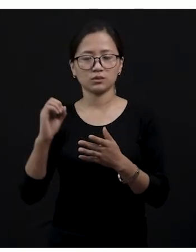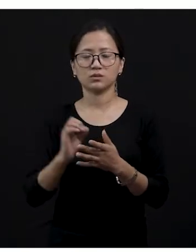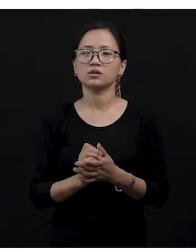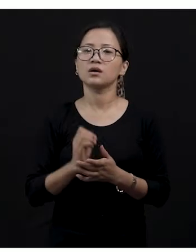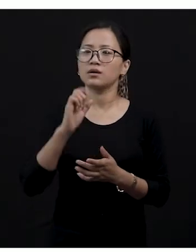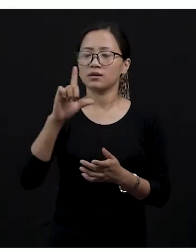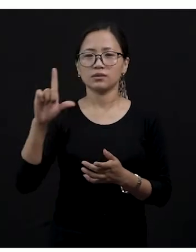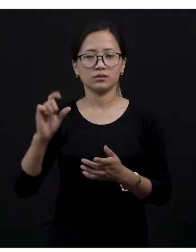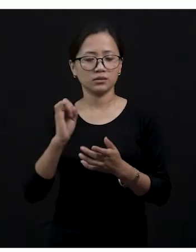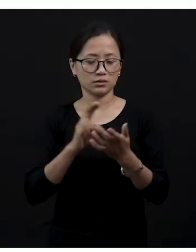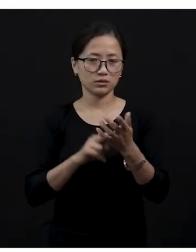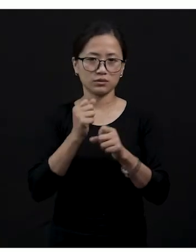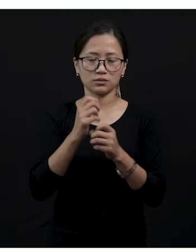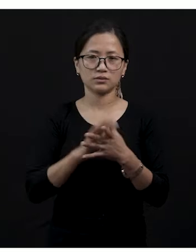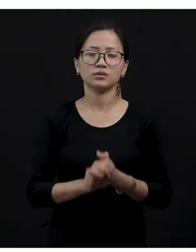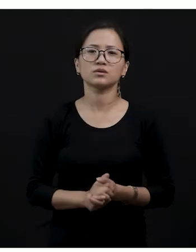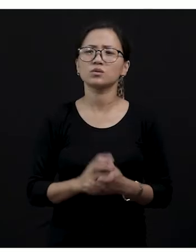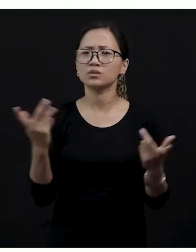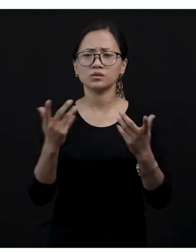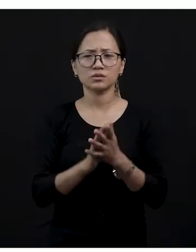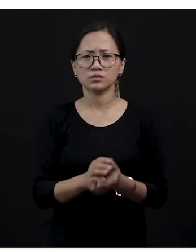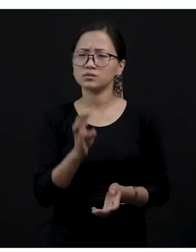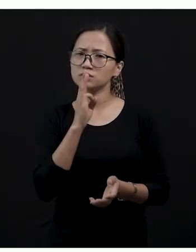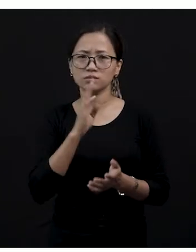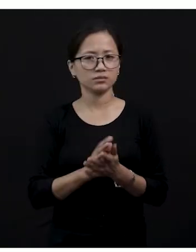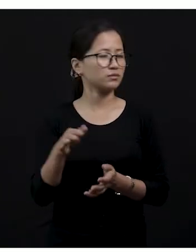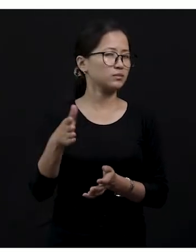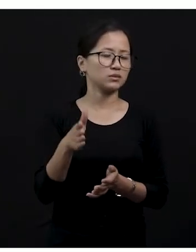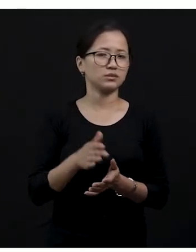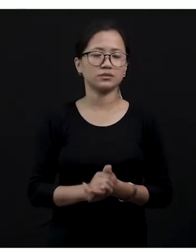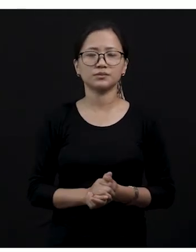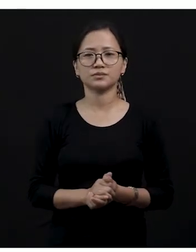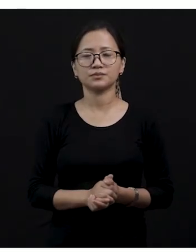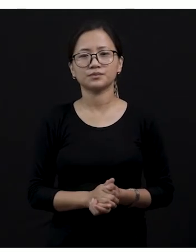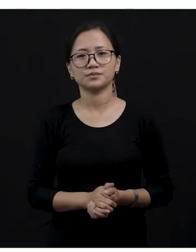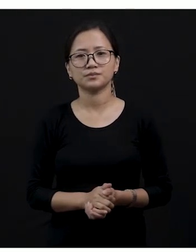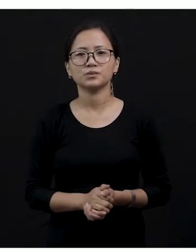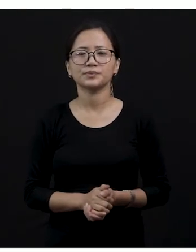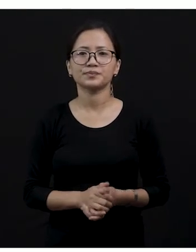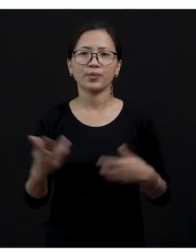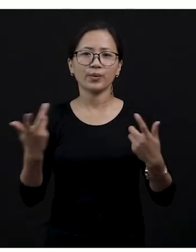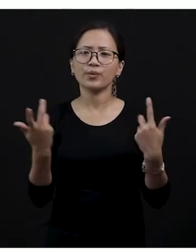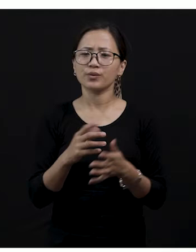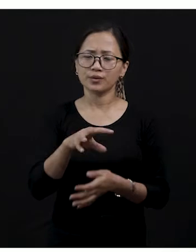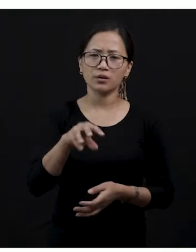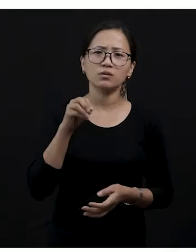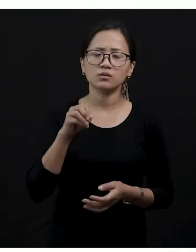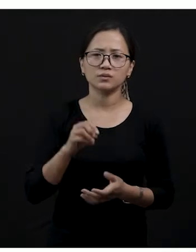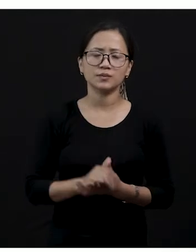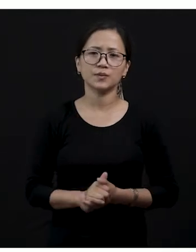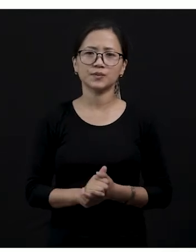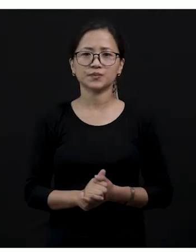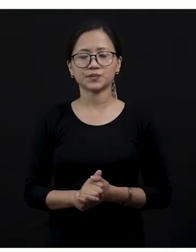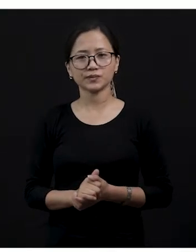97% of the Earth's water is found in the oceans, which we cannot drink. Then how we are getting all this water